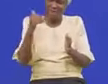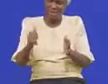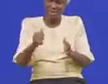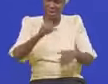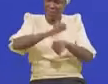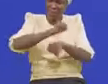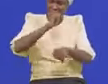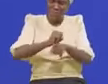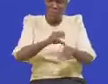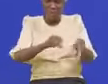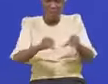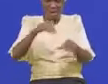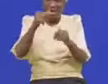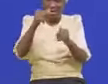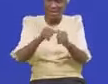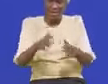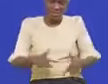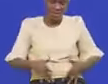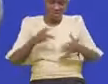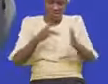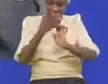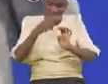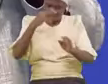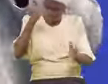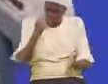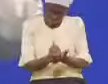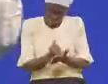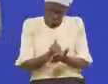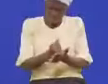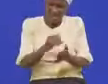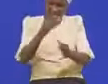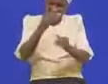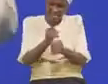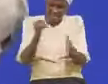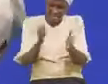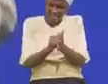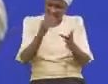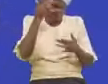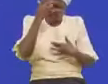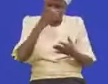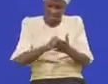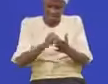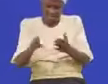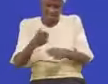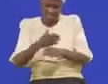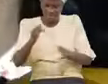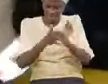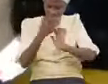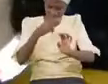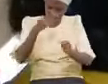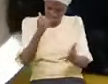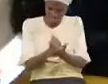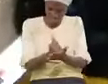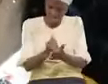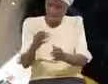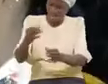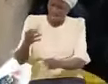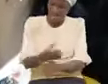Apato me do gberana unne jorak besi akbome. Le moviaji. De dolele ojo.